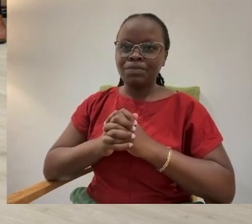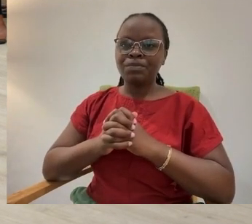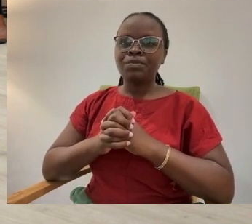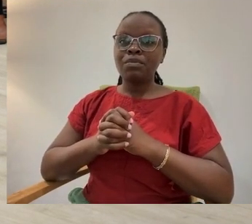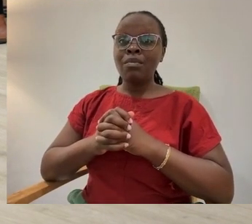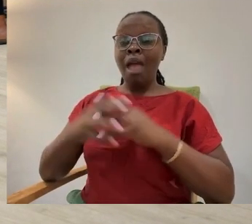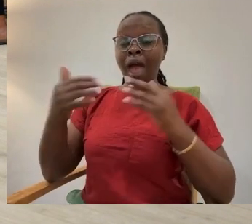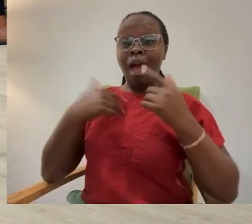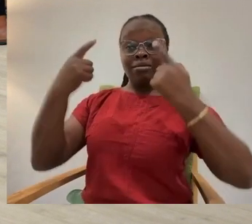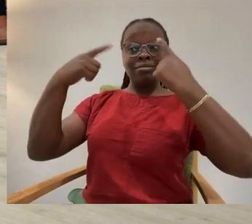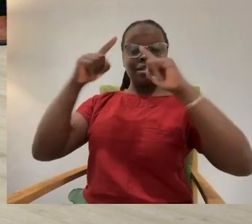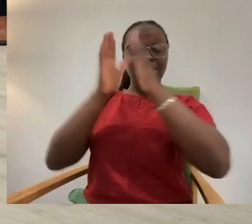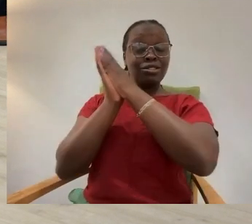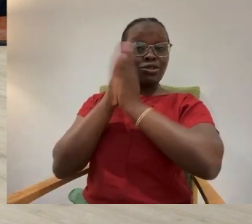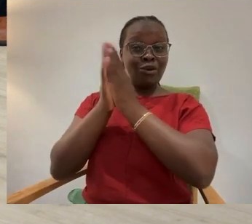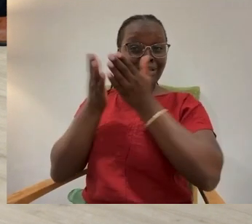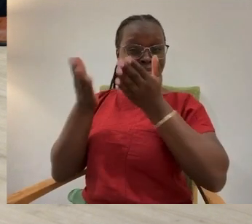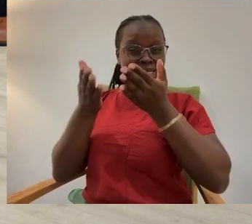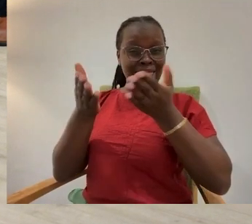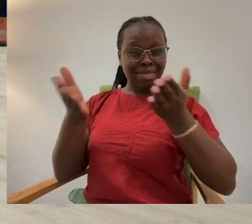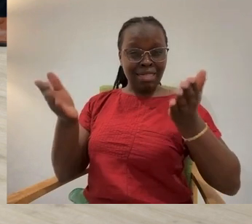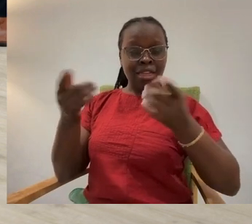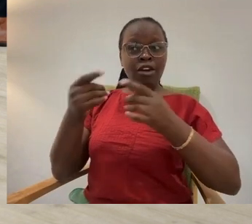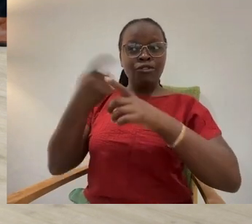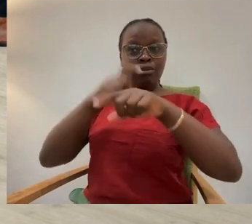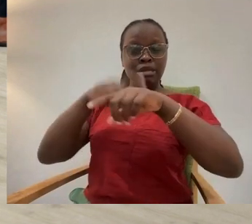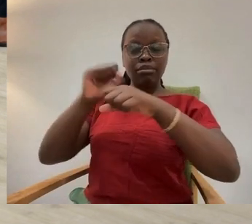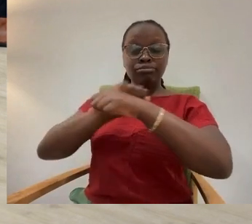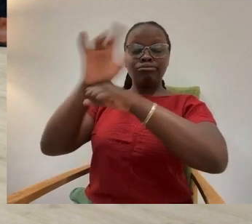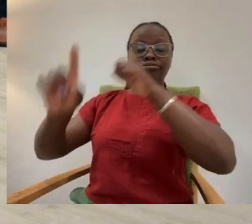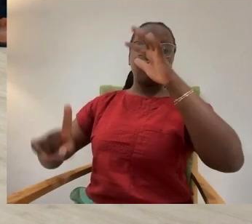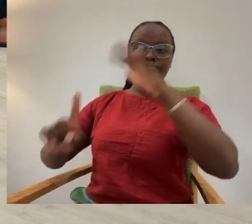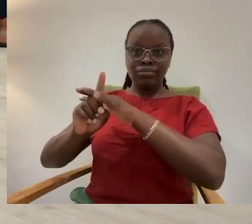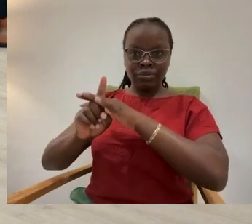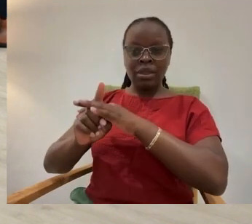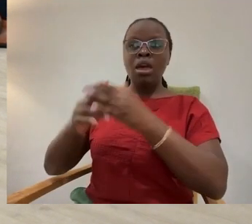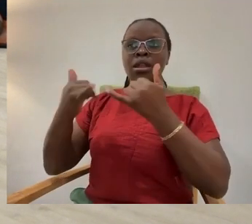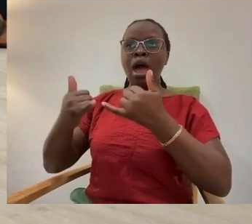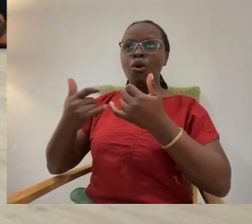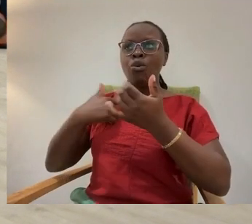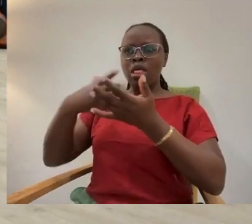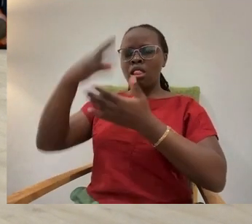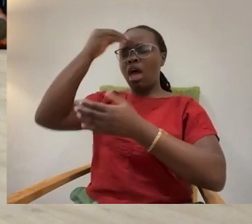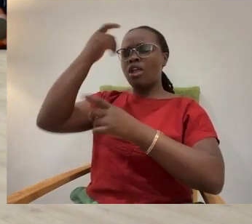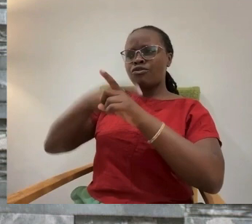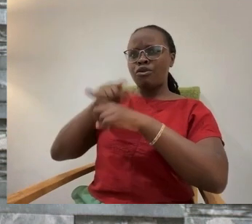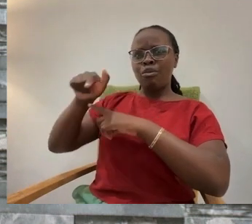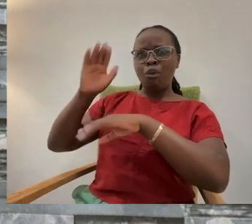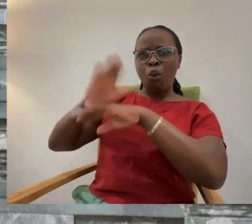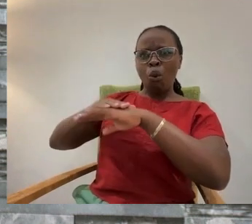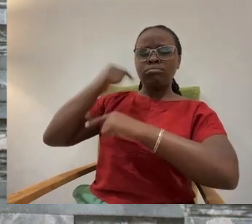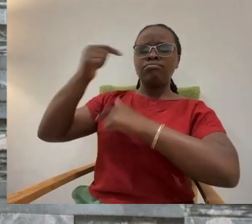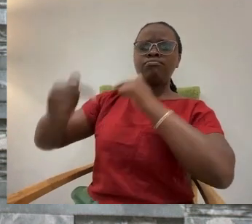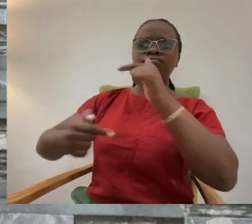around educational technology that came from the pandemic that are worth now carrying forward as we think about the flooding or other environmental